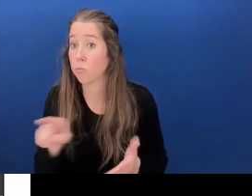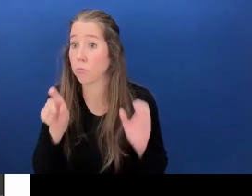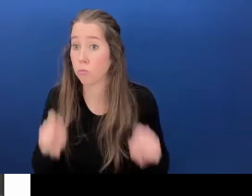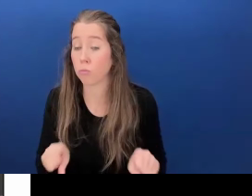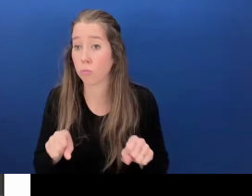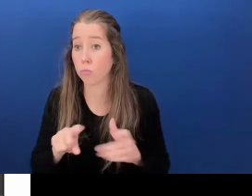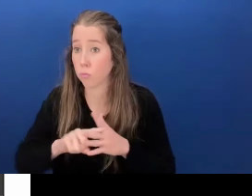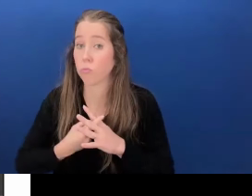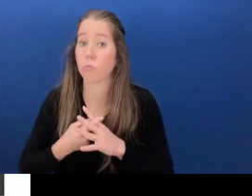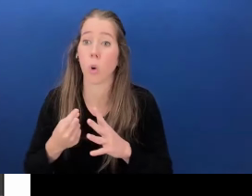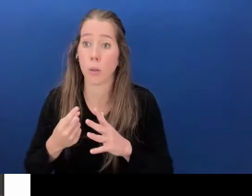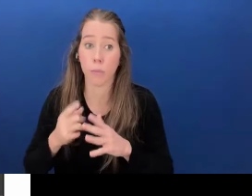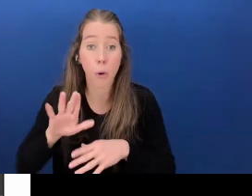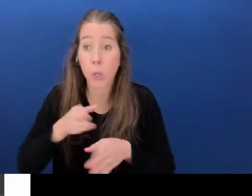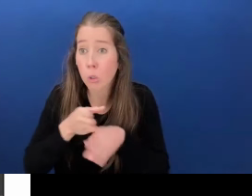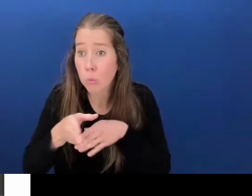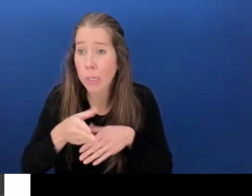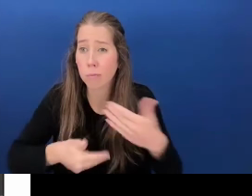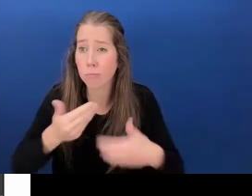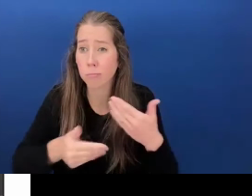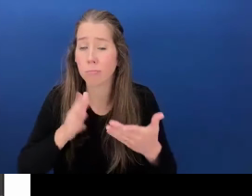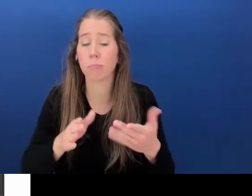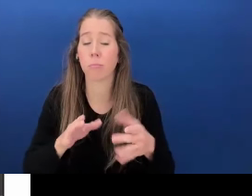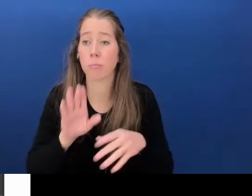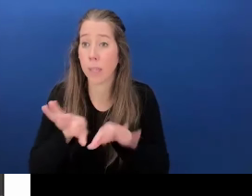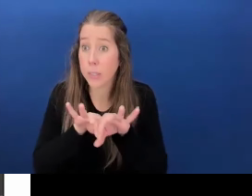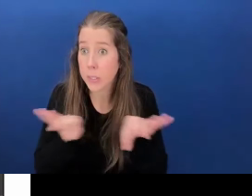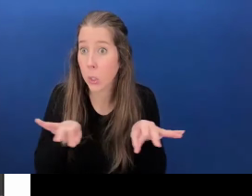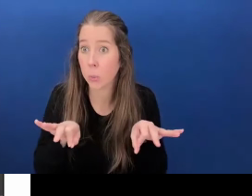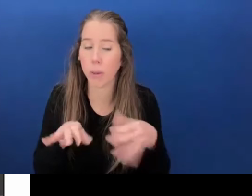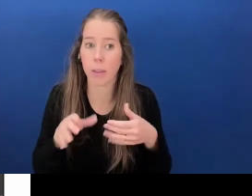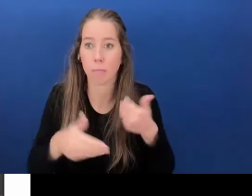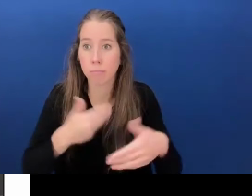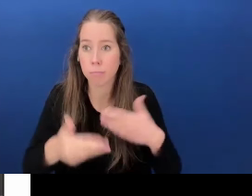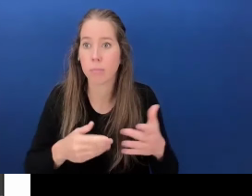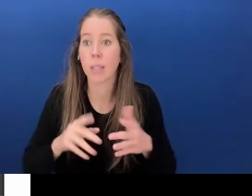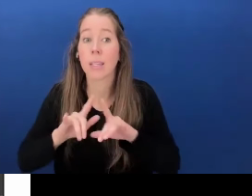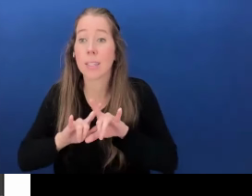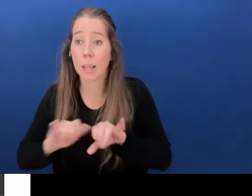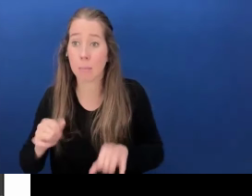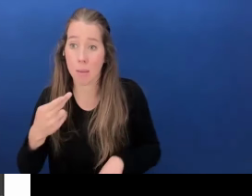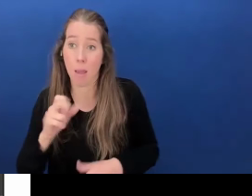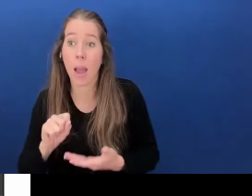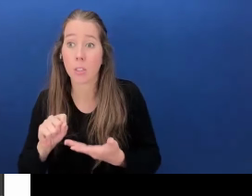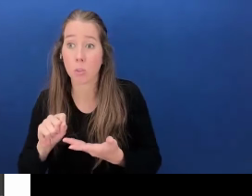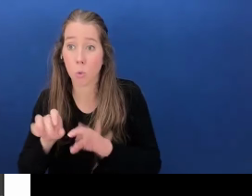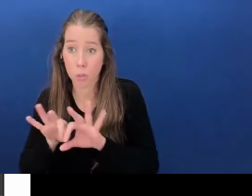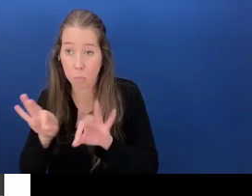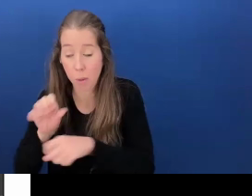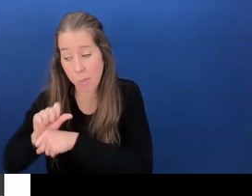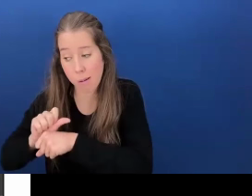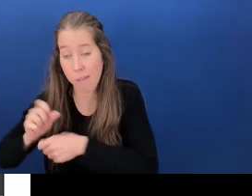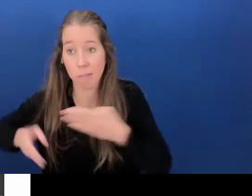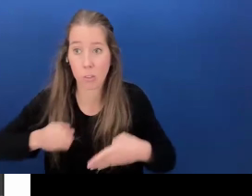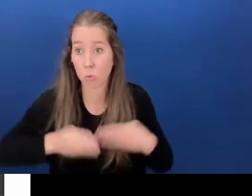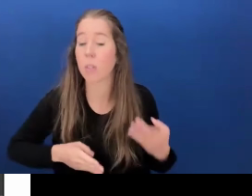a jump on their career or on their degree path while they're still finishing up that high school diploma. There's a lot of